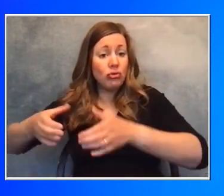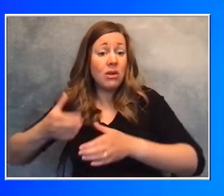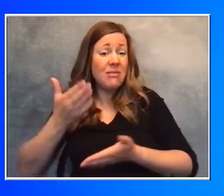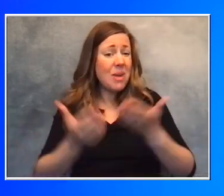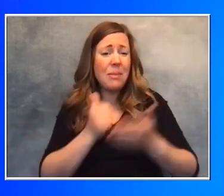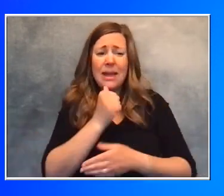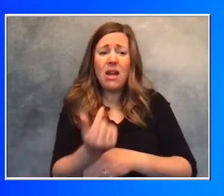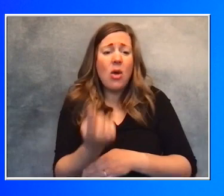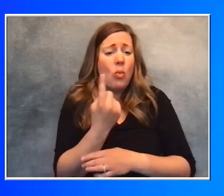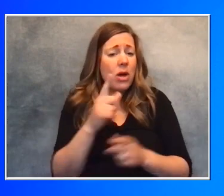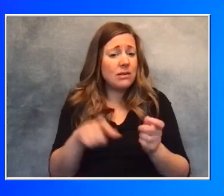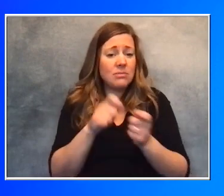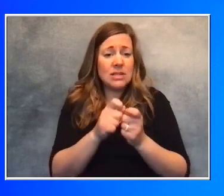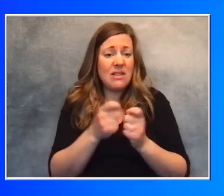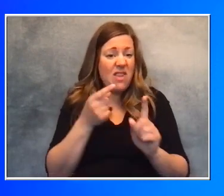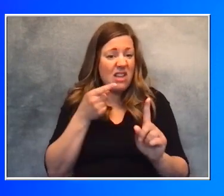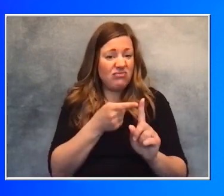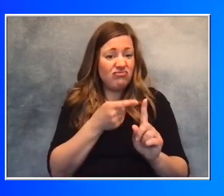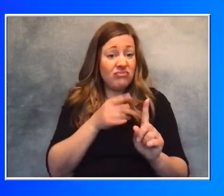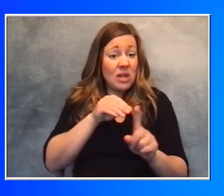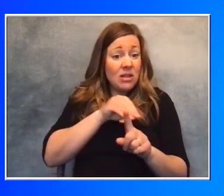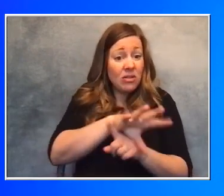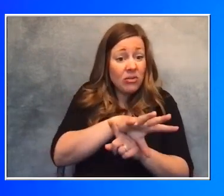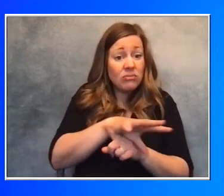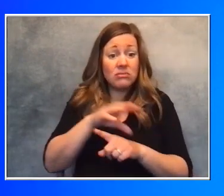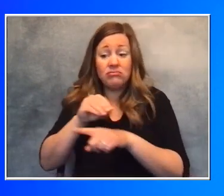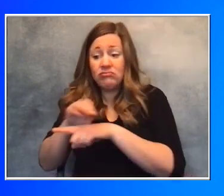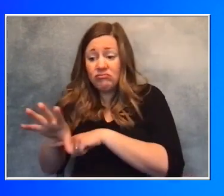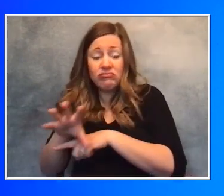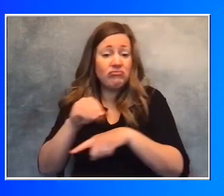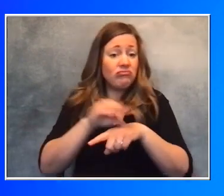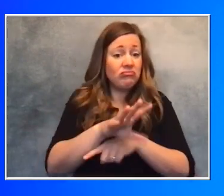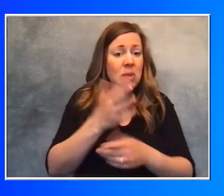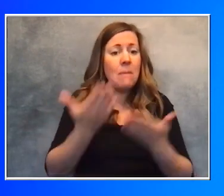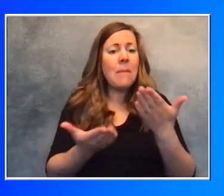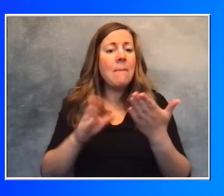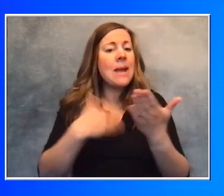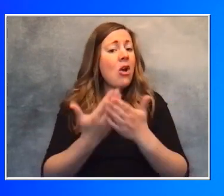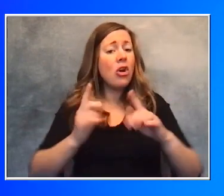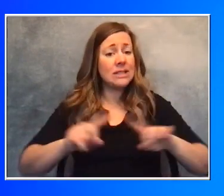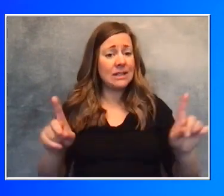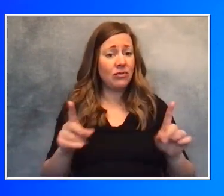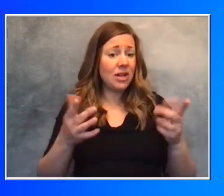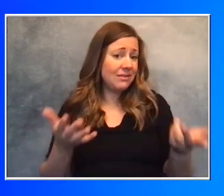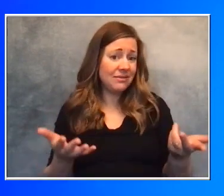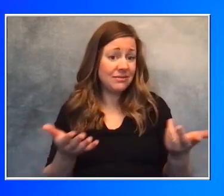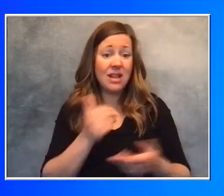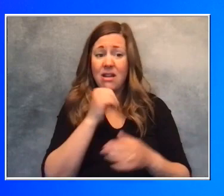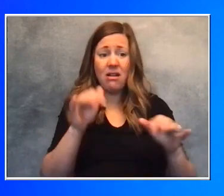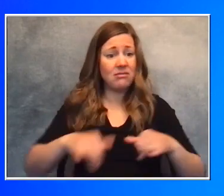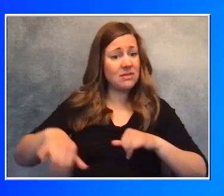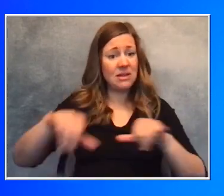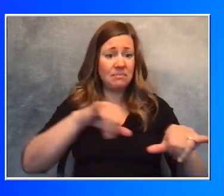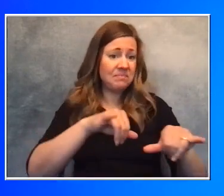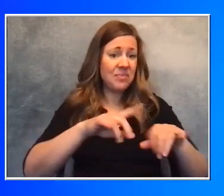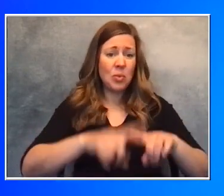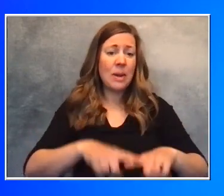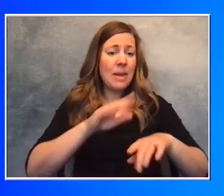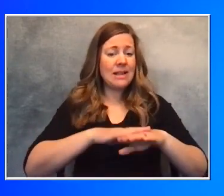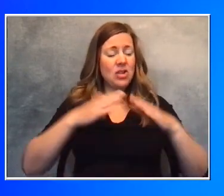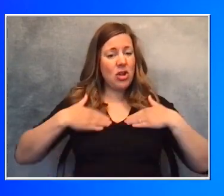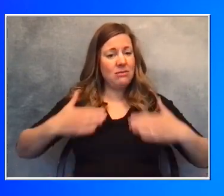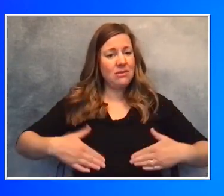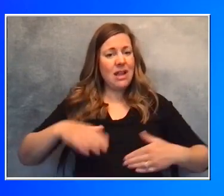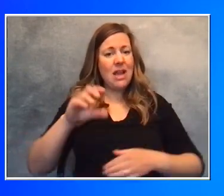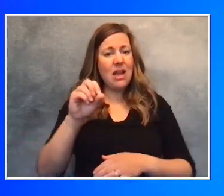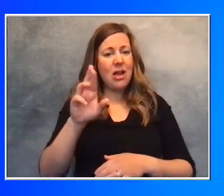The cause of one cluster might be somewhat different than the cause of another cluster in a different organ system. And so that's what we're